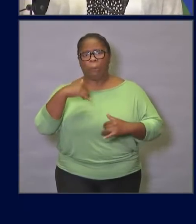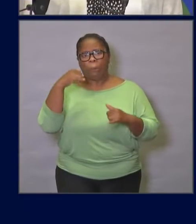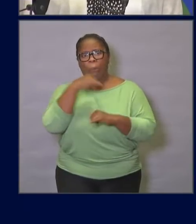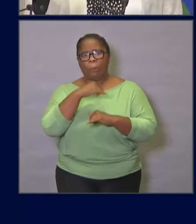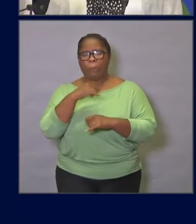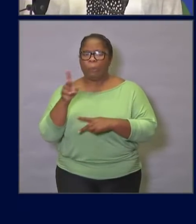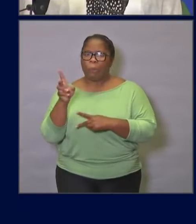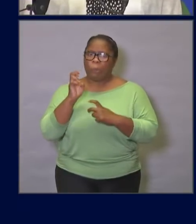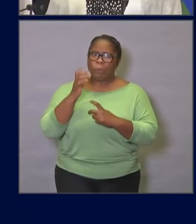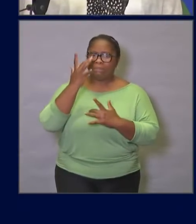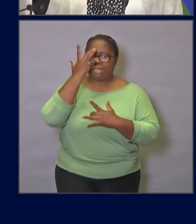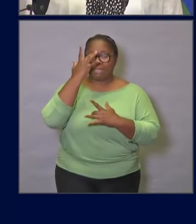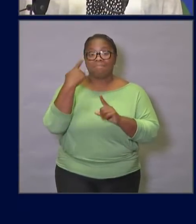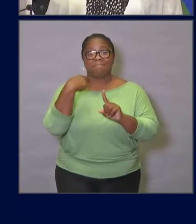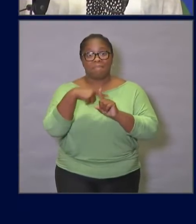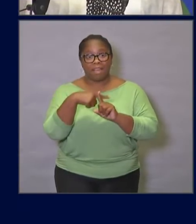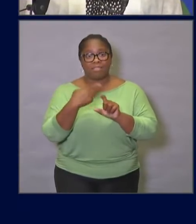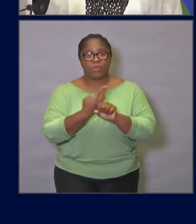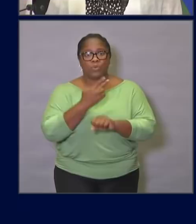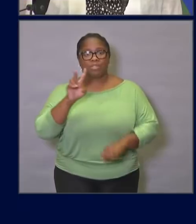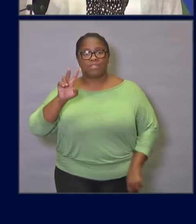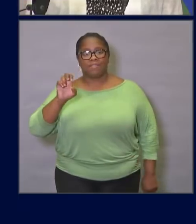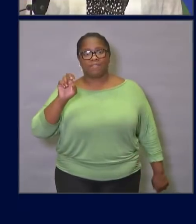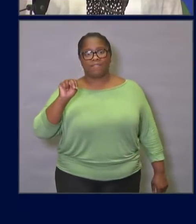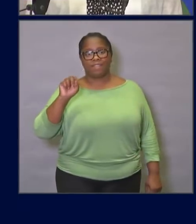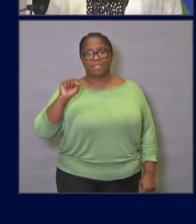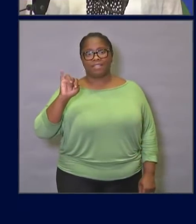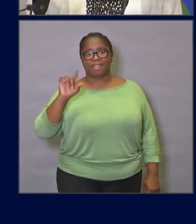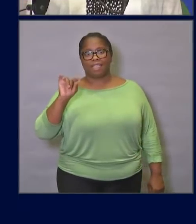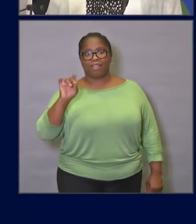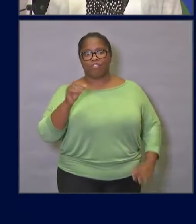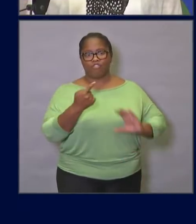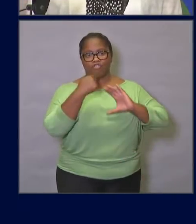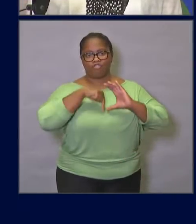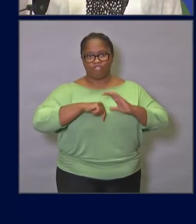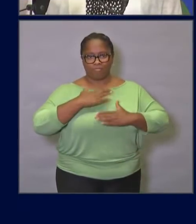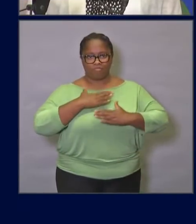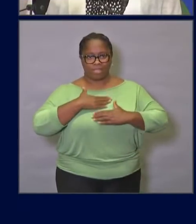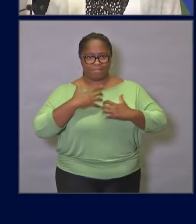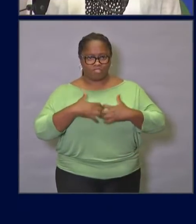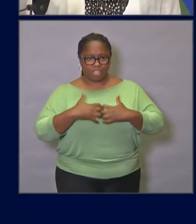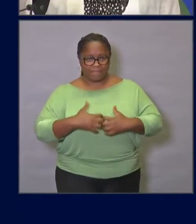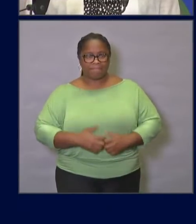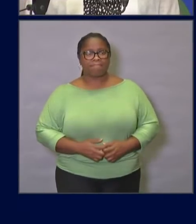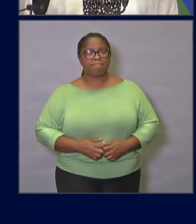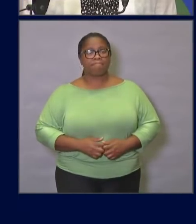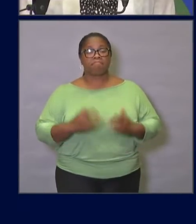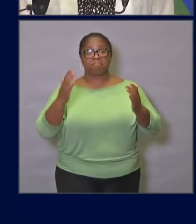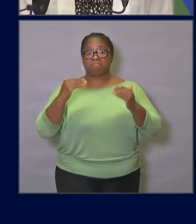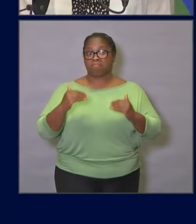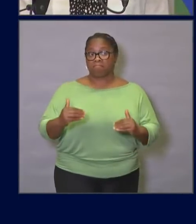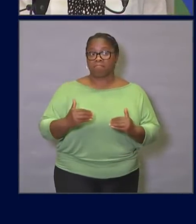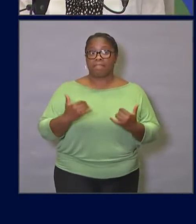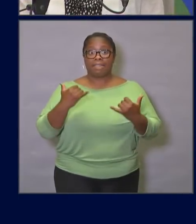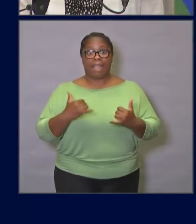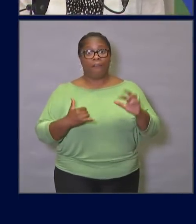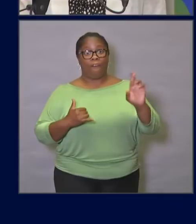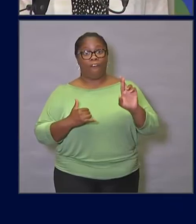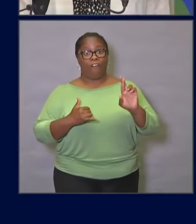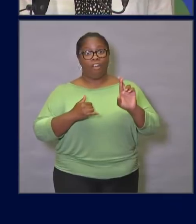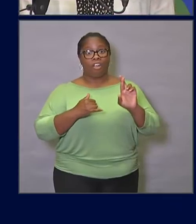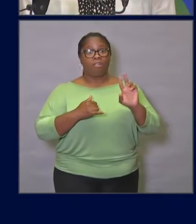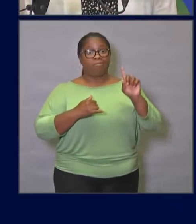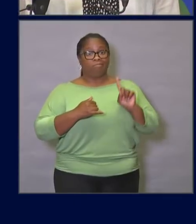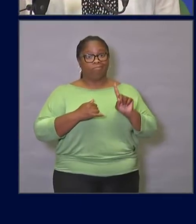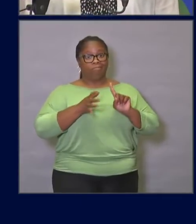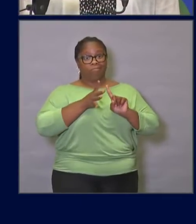the use of ventilators. On the next slide, while R now is below 1, it is absolutely up to us